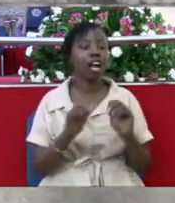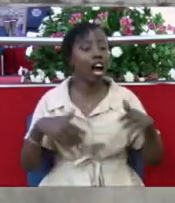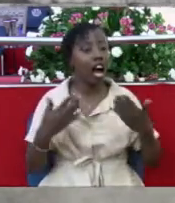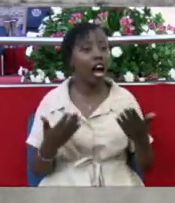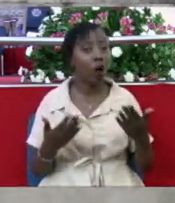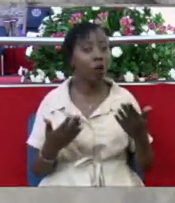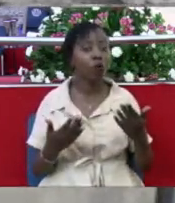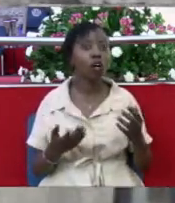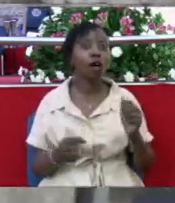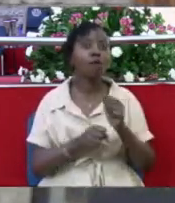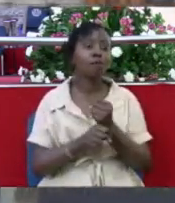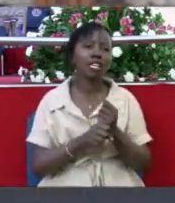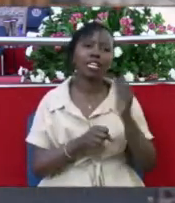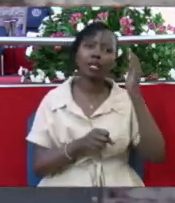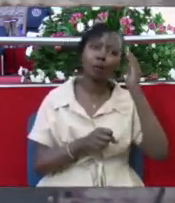minds